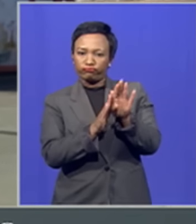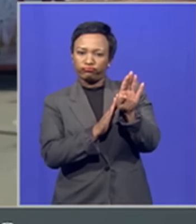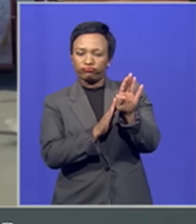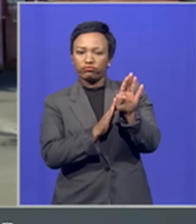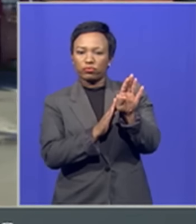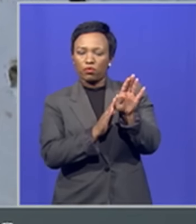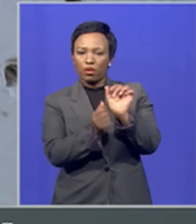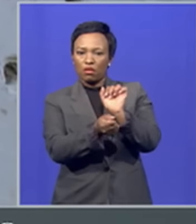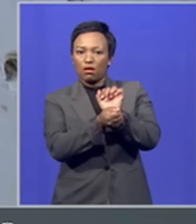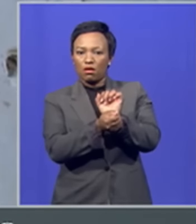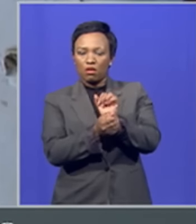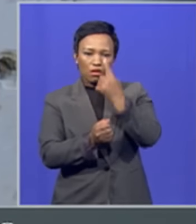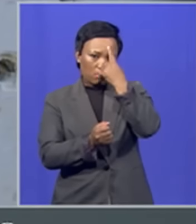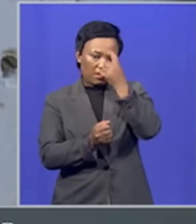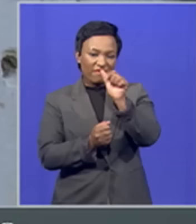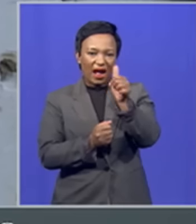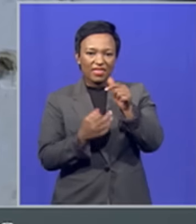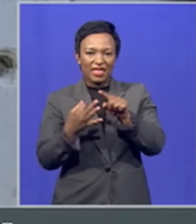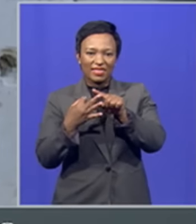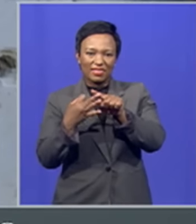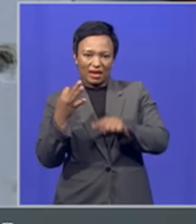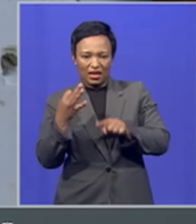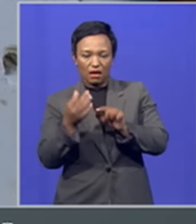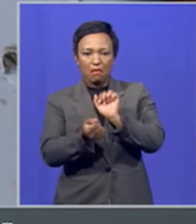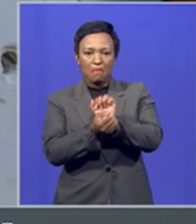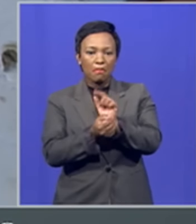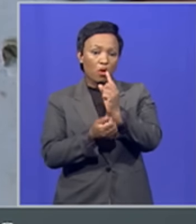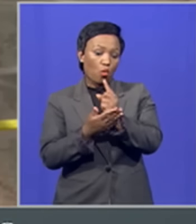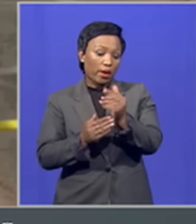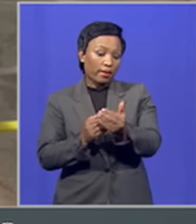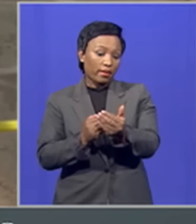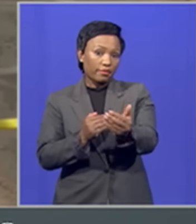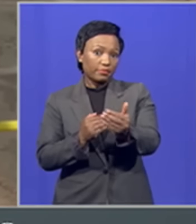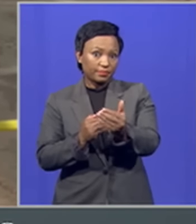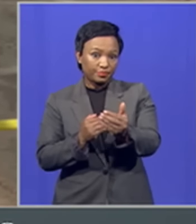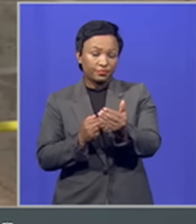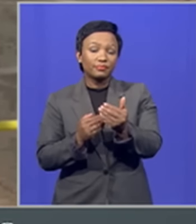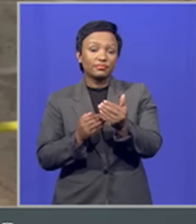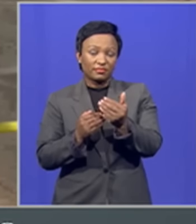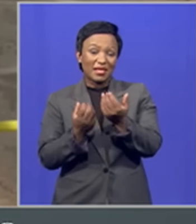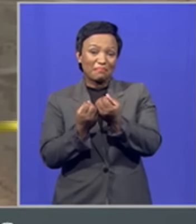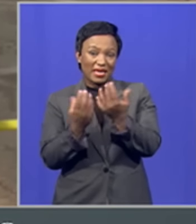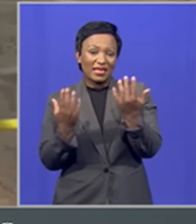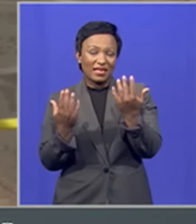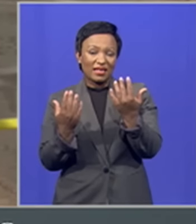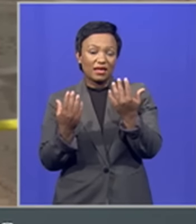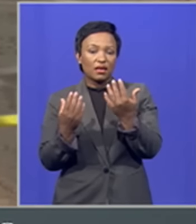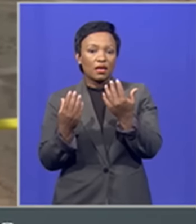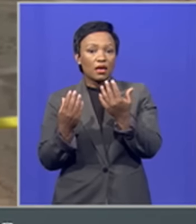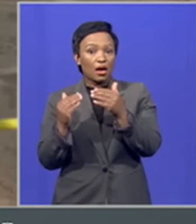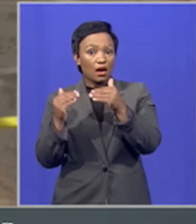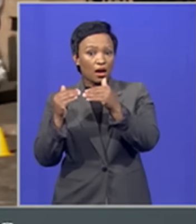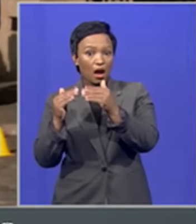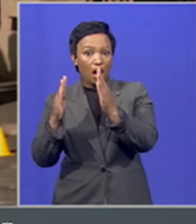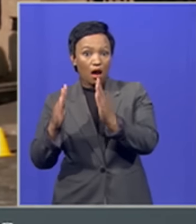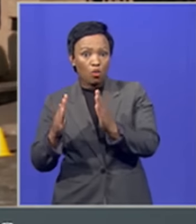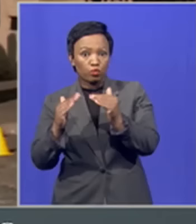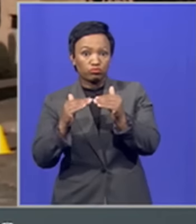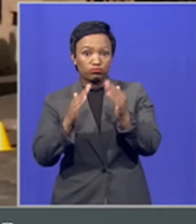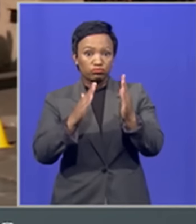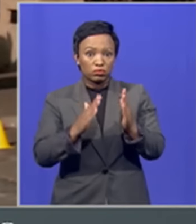believe the other 3 will be arrested now in the week because there are numbers, there are houses that needs